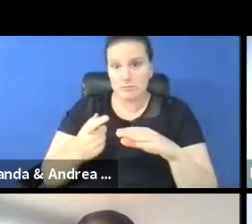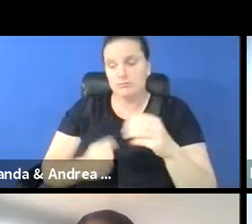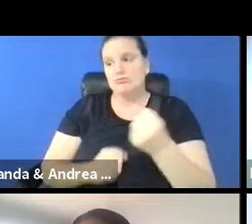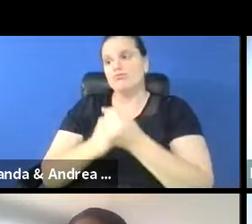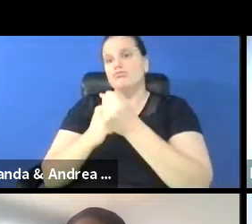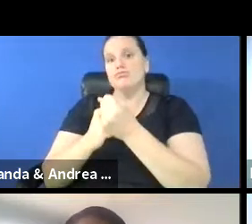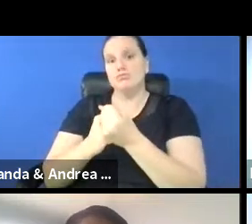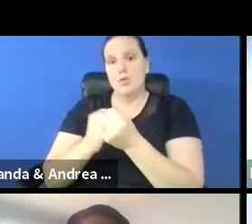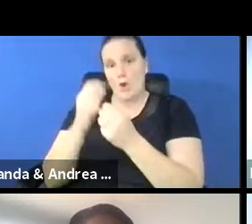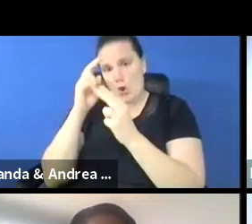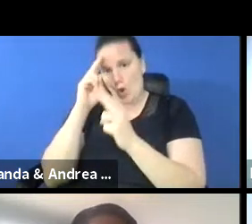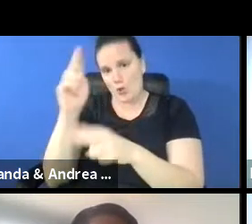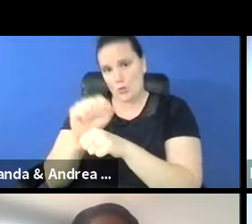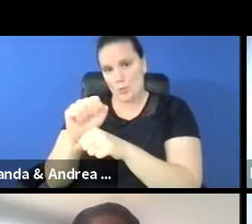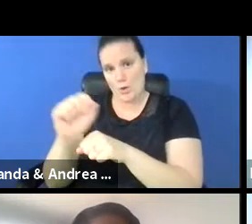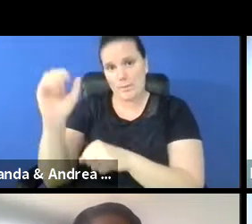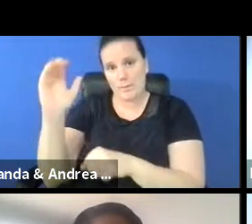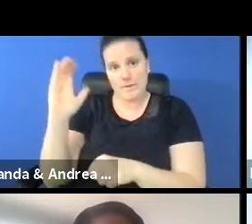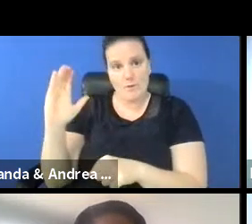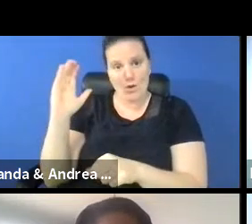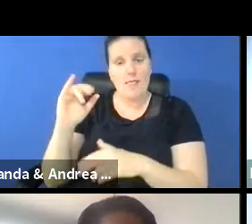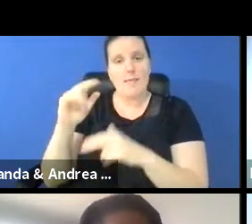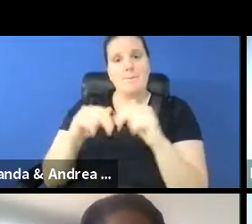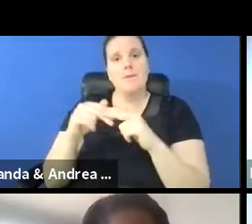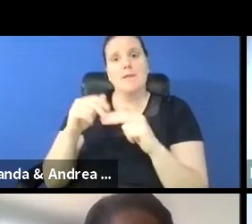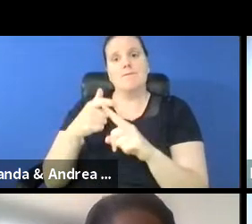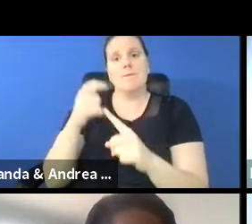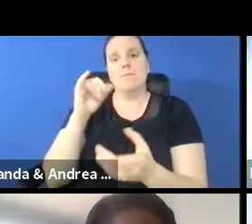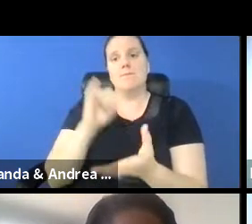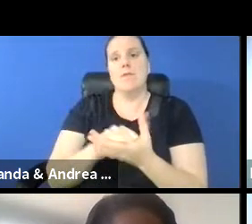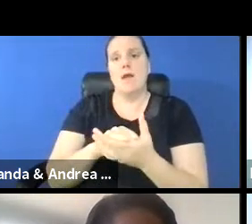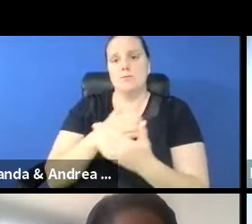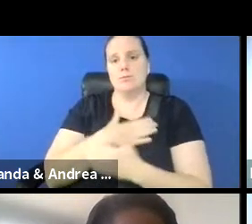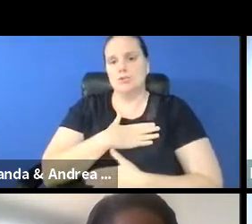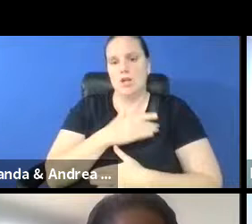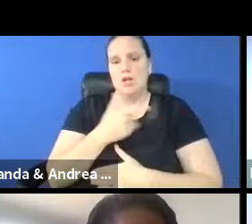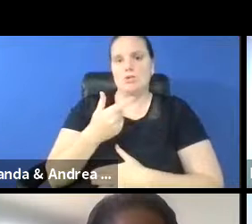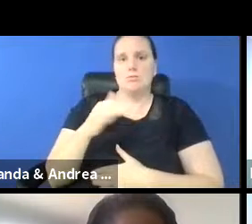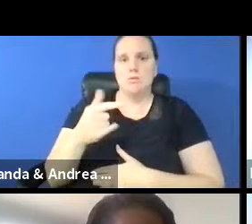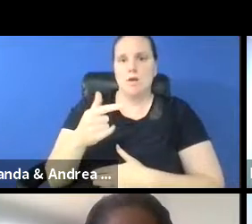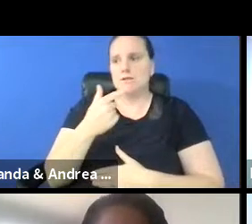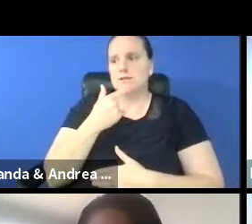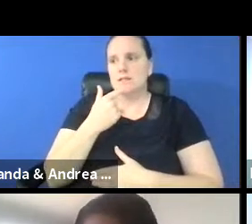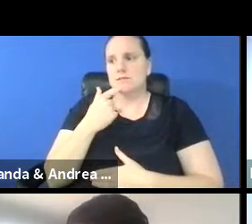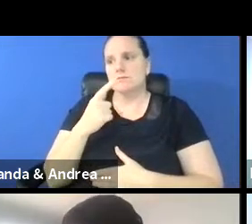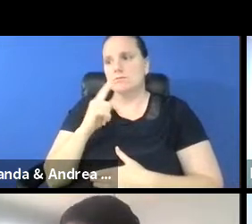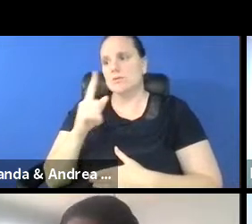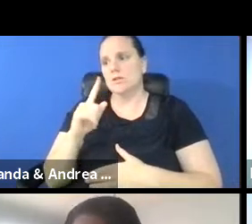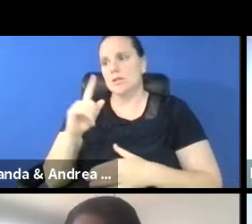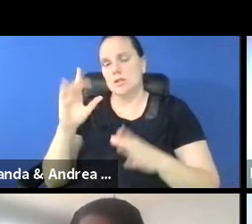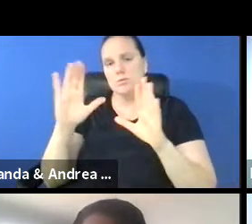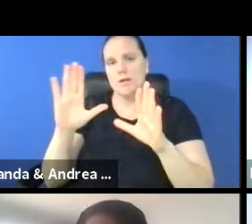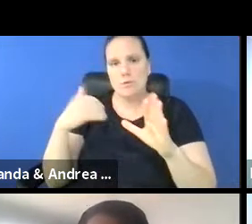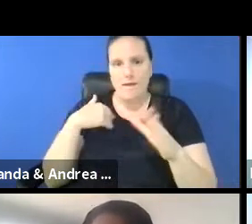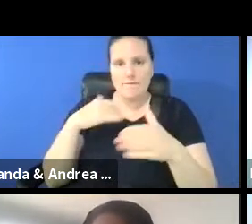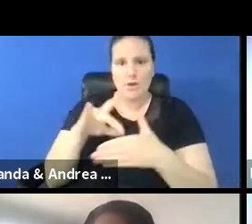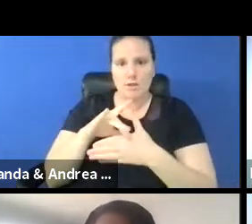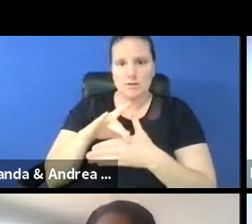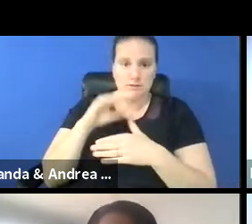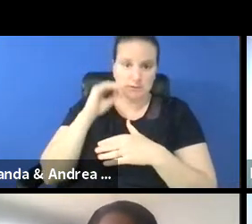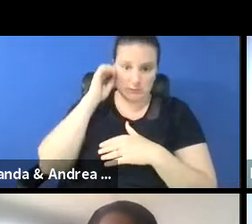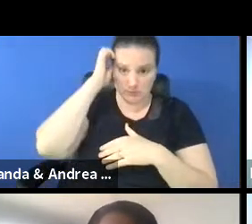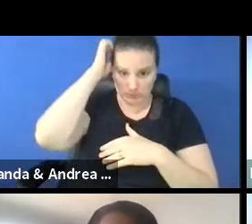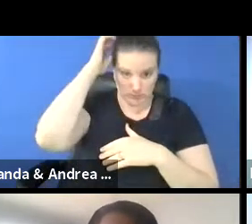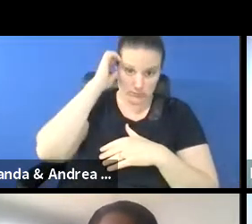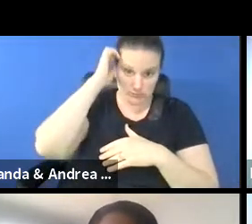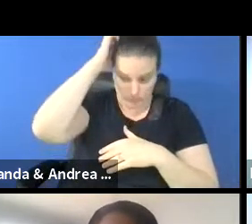that's come before and build off of that. So I appreciate what Greg said and I agree. We just it'd be great to have that context.